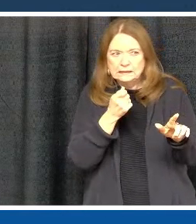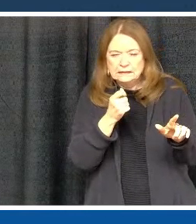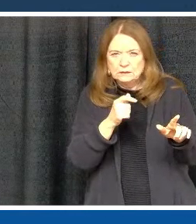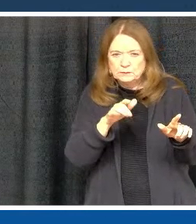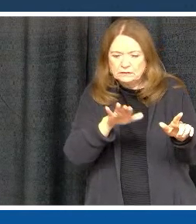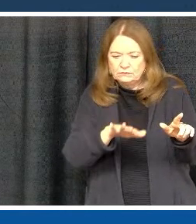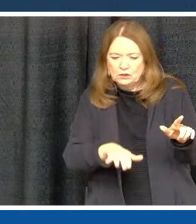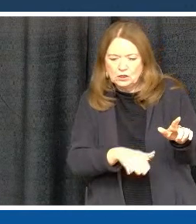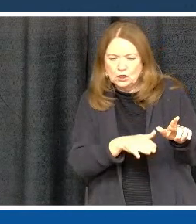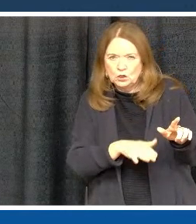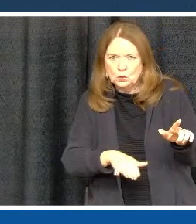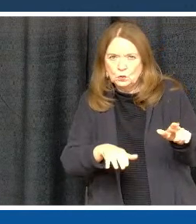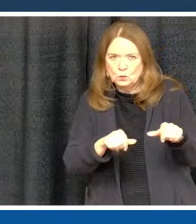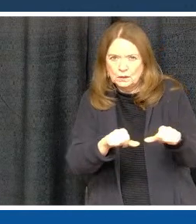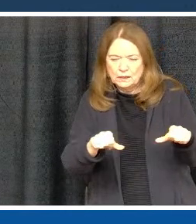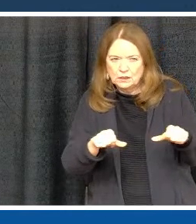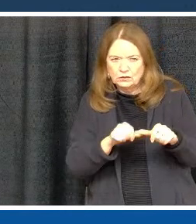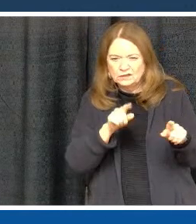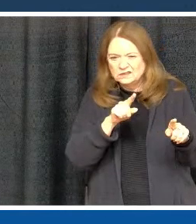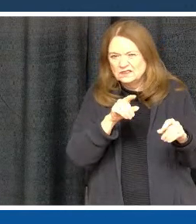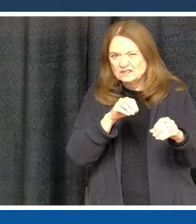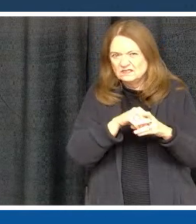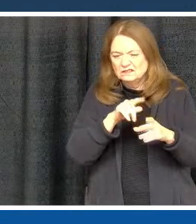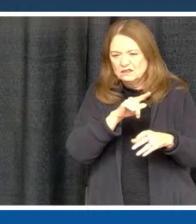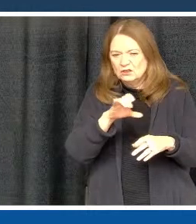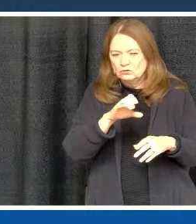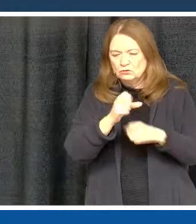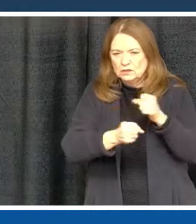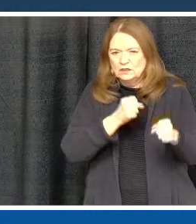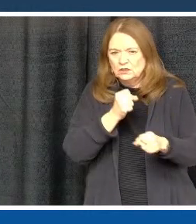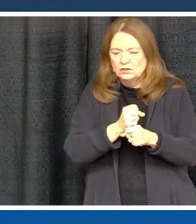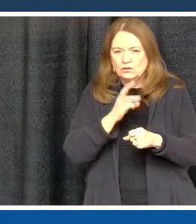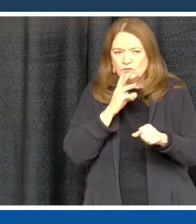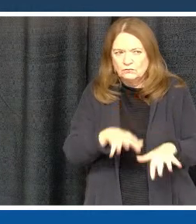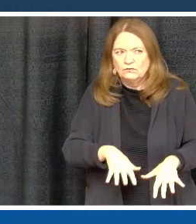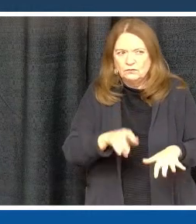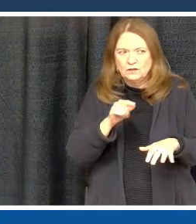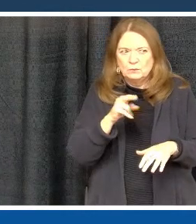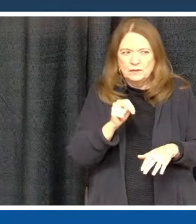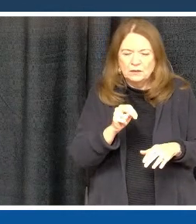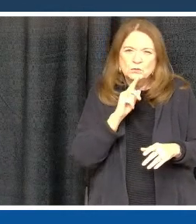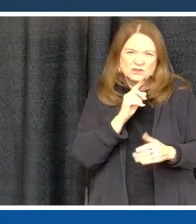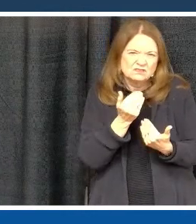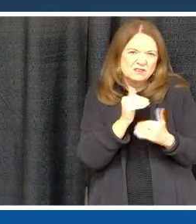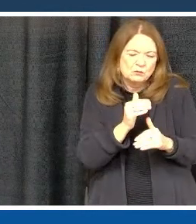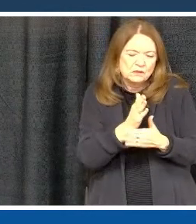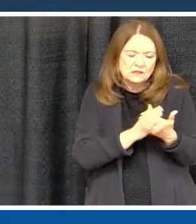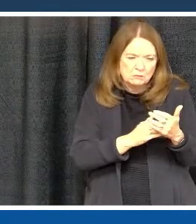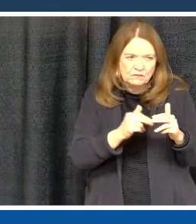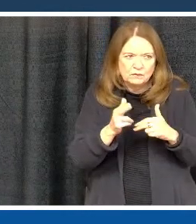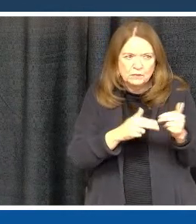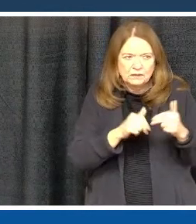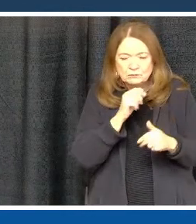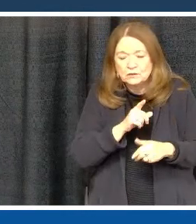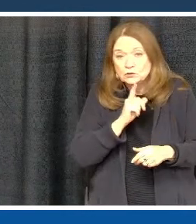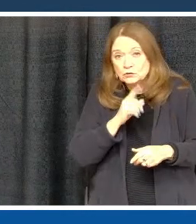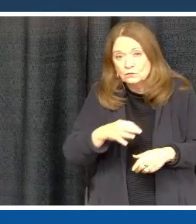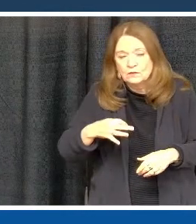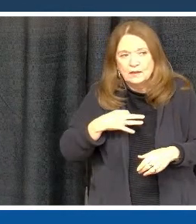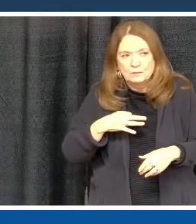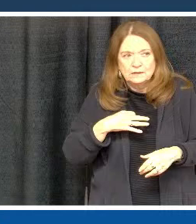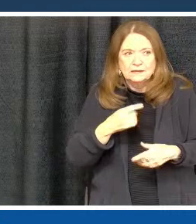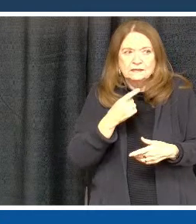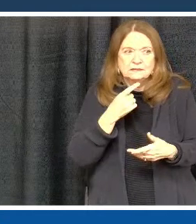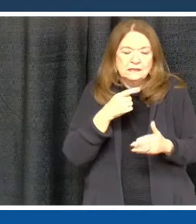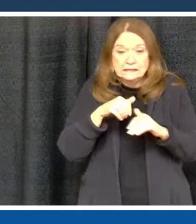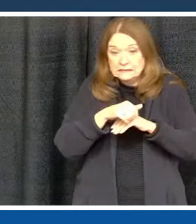bit of a low area. There's a localized 100-year floodplain on the property, which does limit some of the development. I'm not sure if the applicant has sent you a proposed